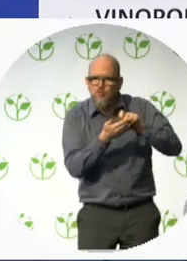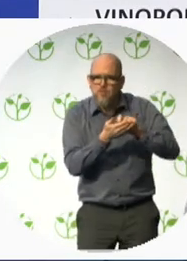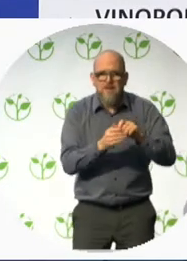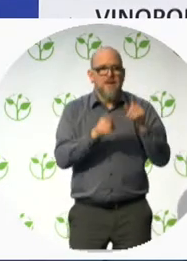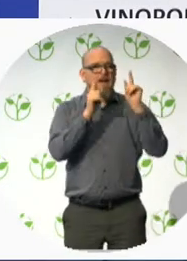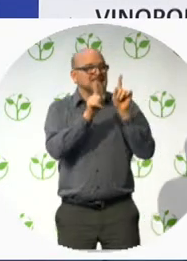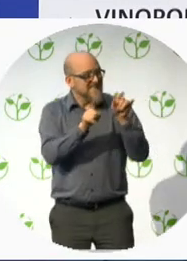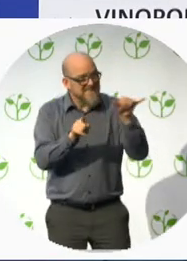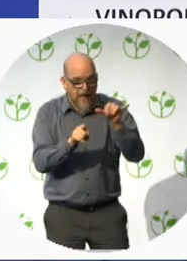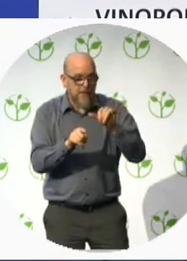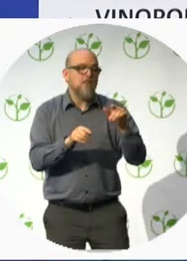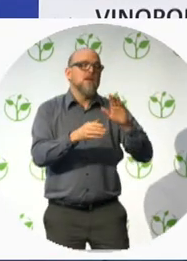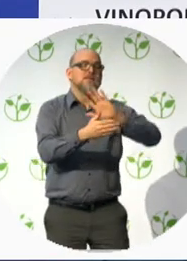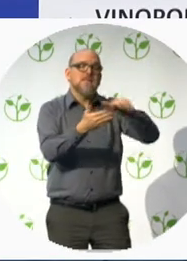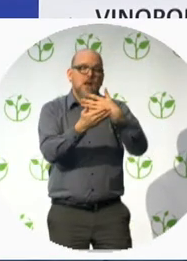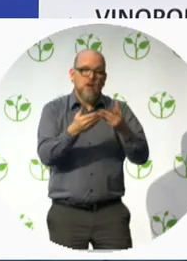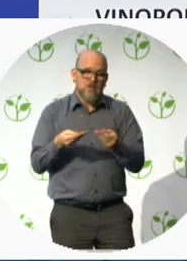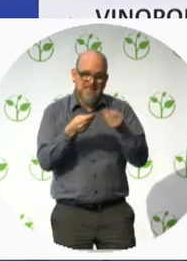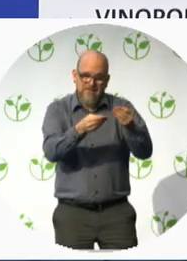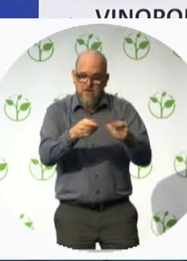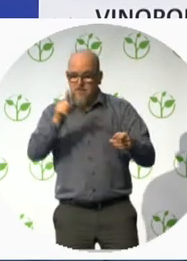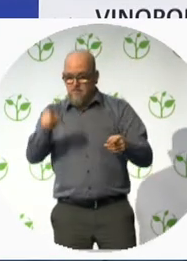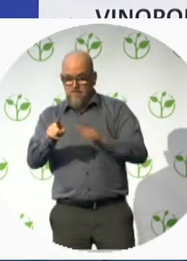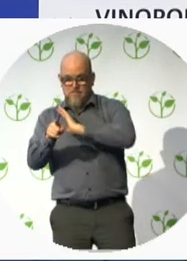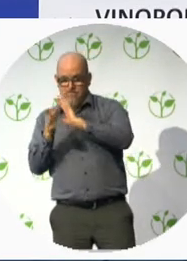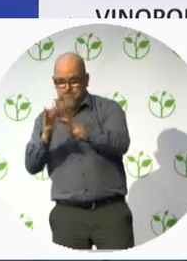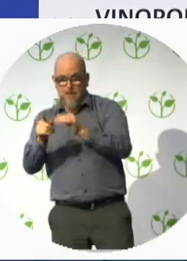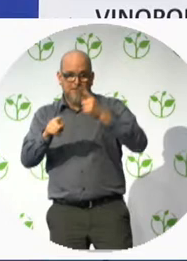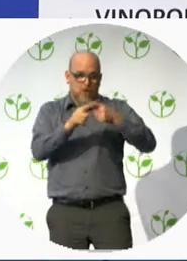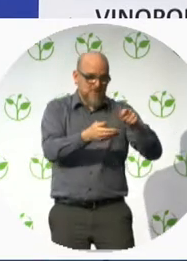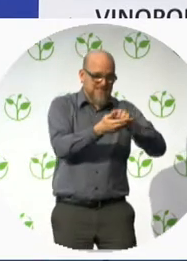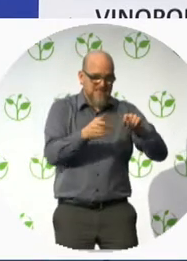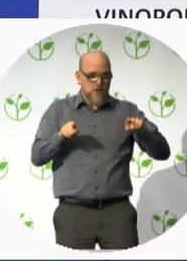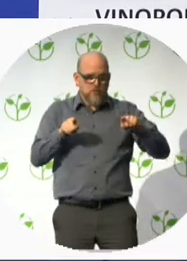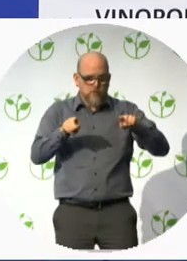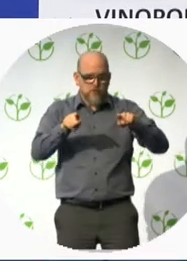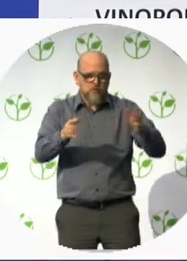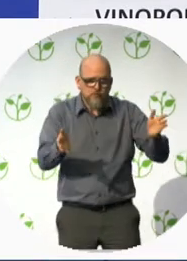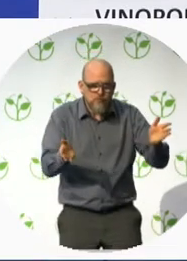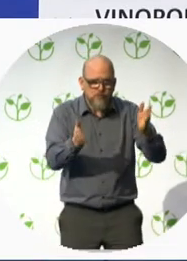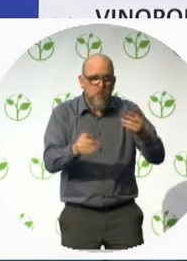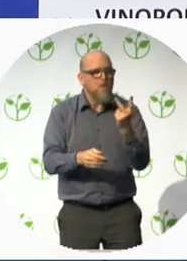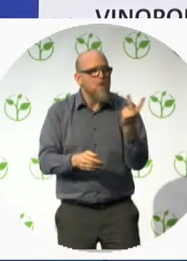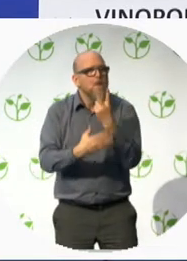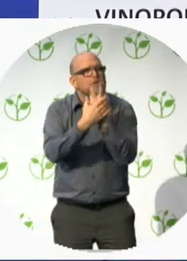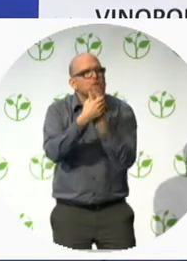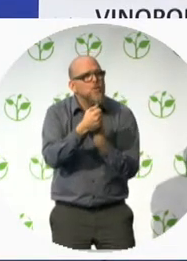but this is what was written to get it to be passed. Now, our principal